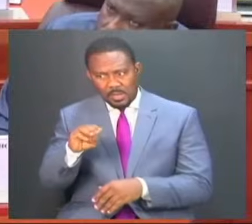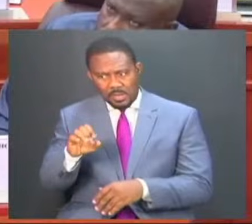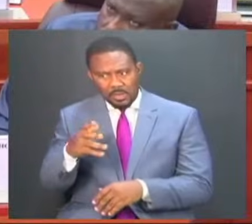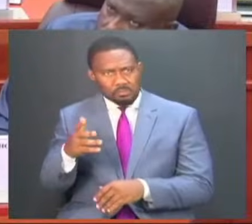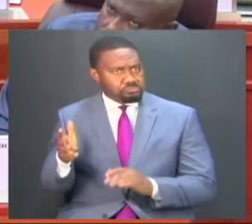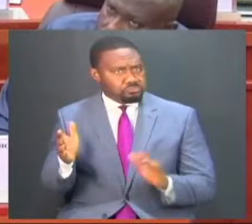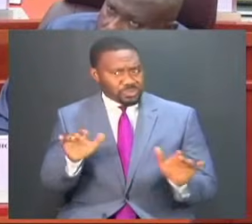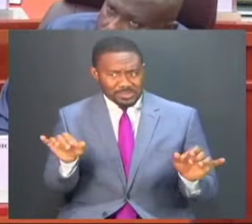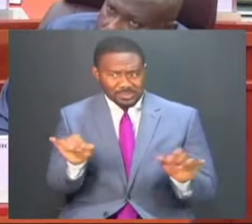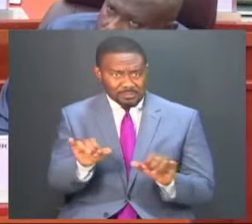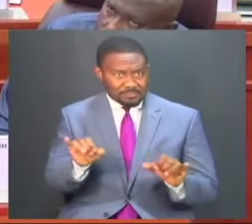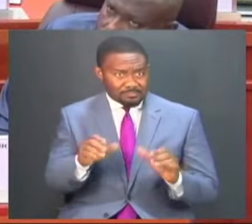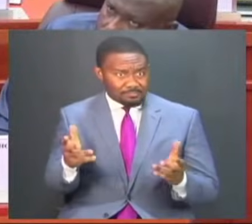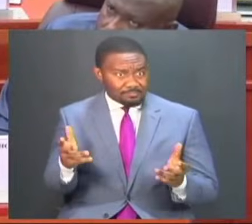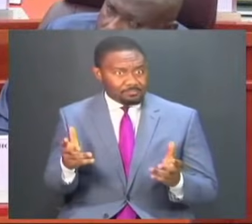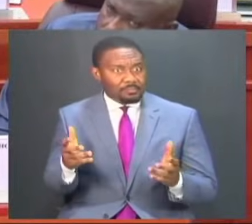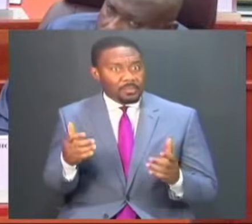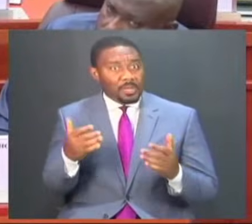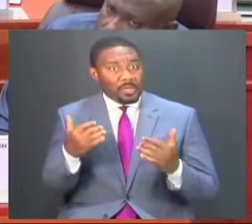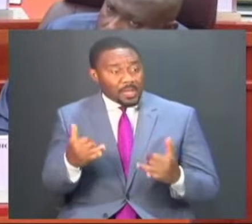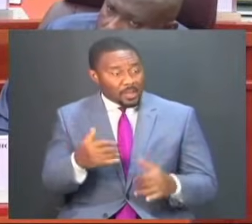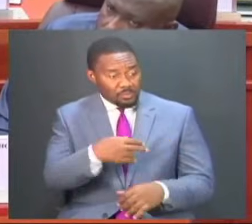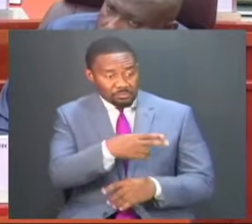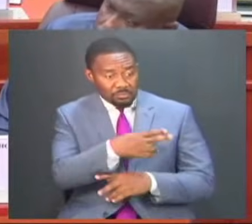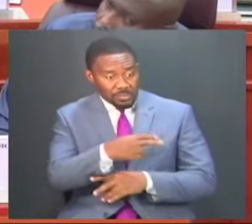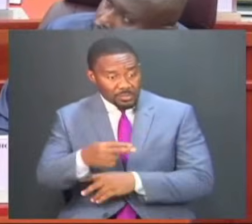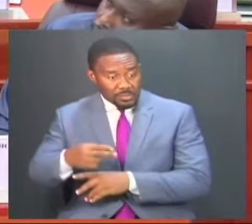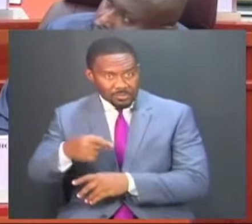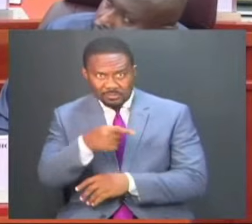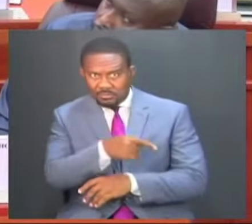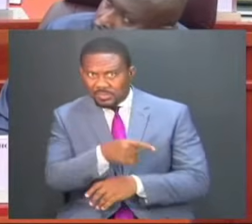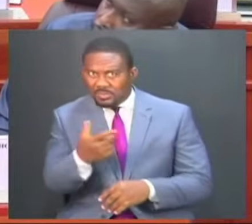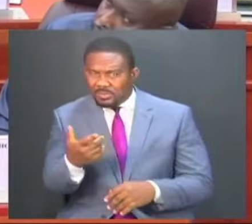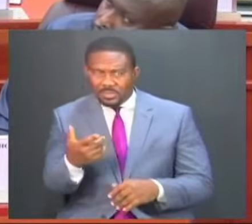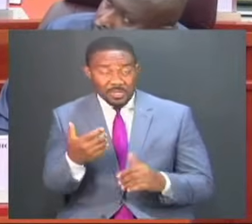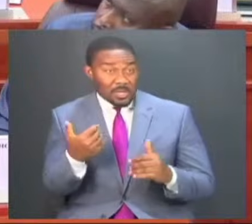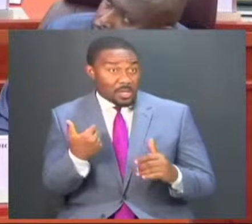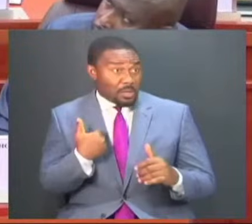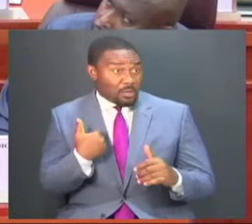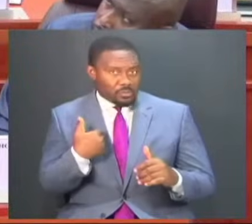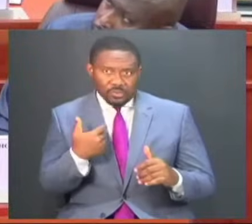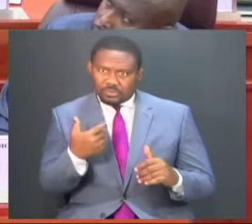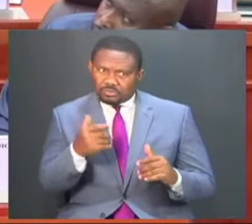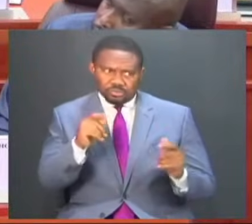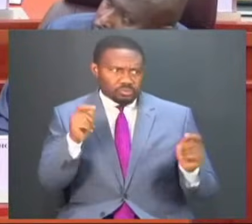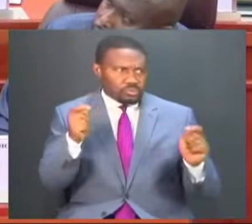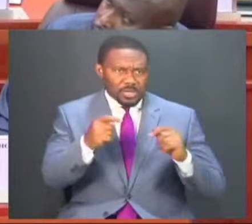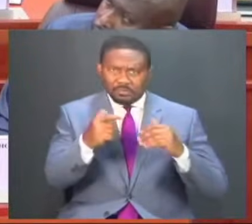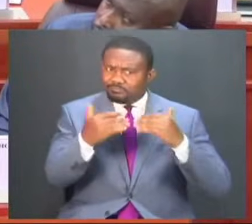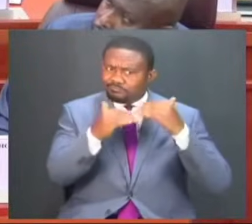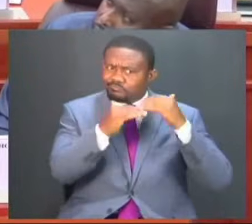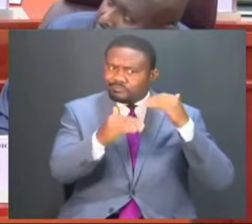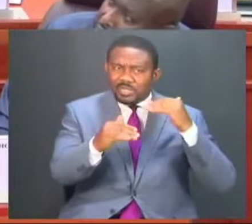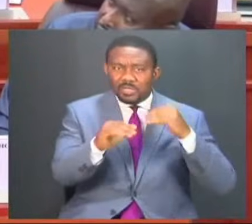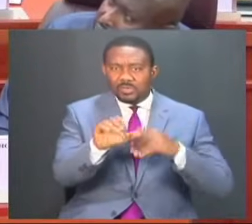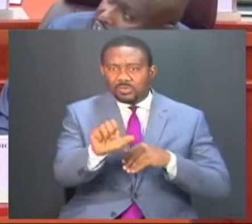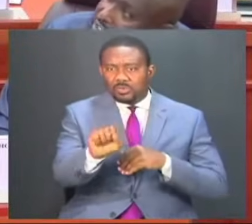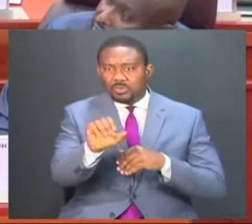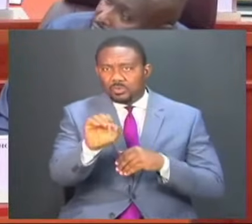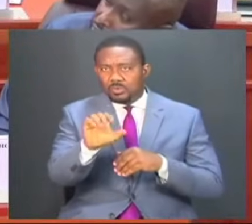i.e., solar panels and all that. And now we have a Ministry of Energy and